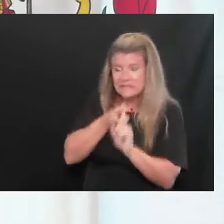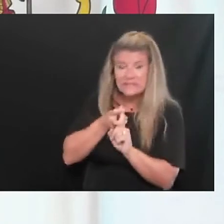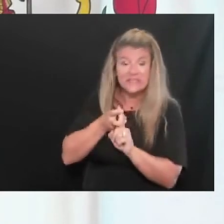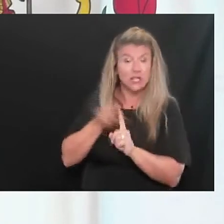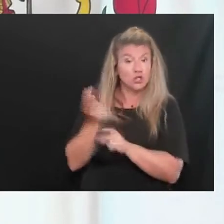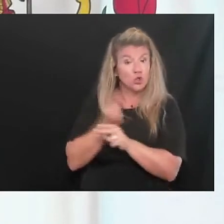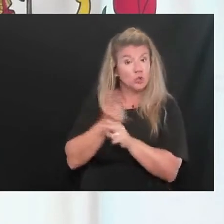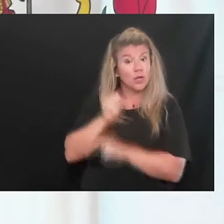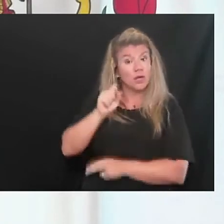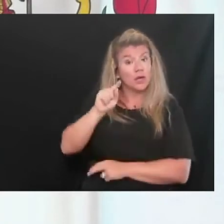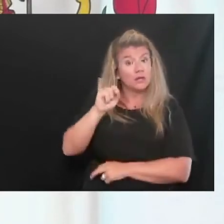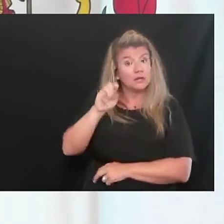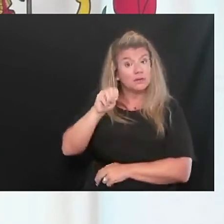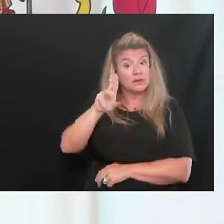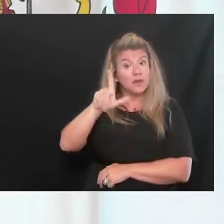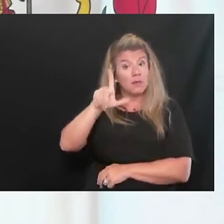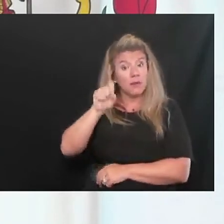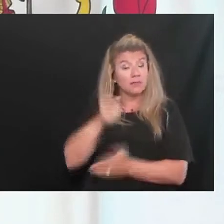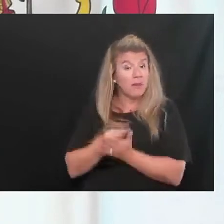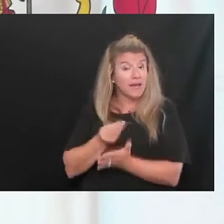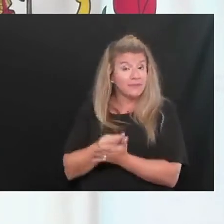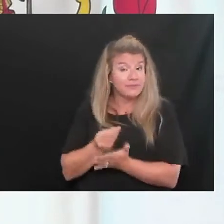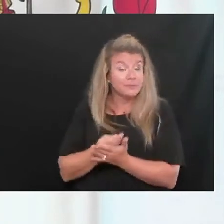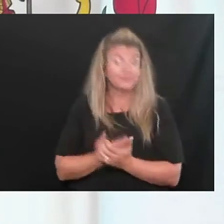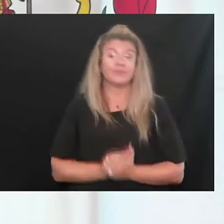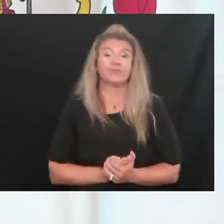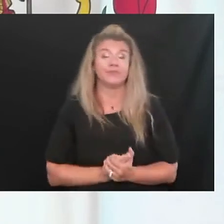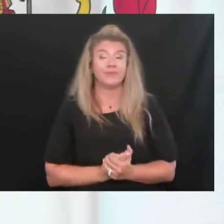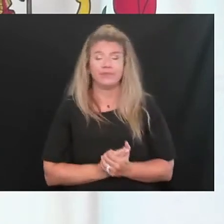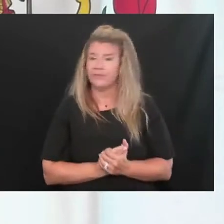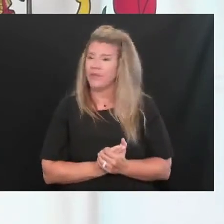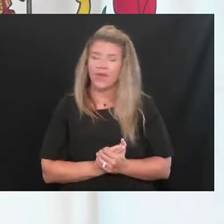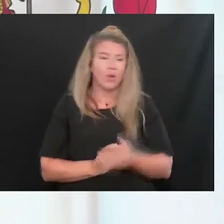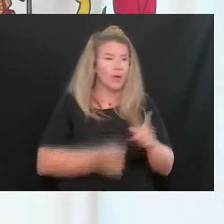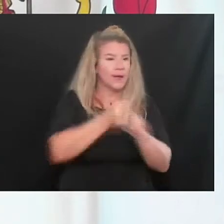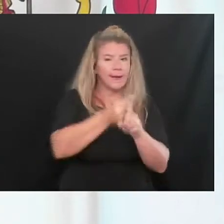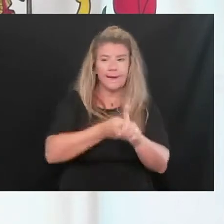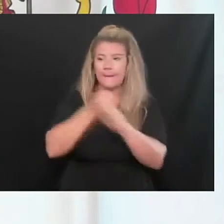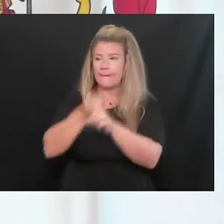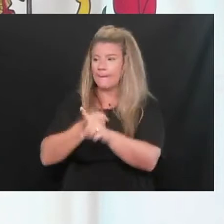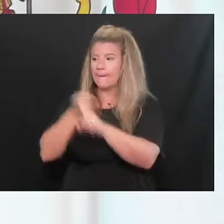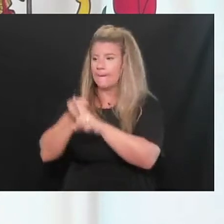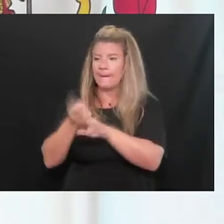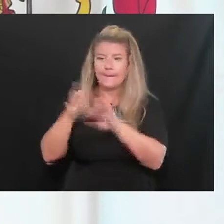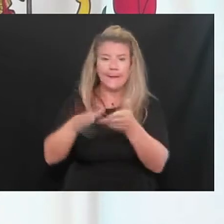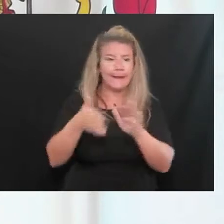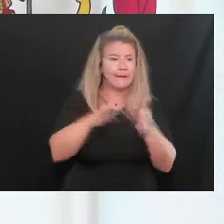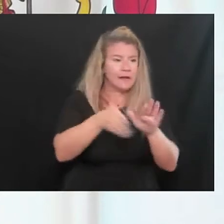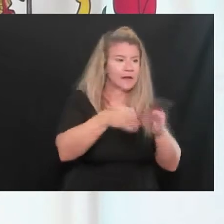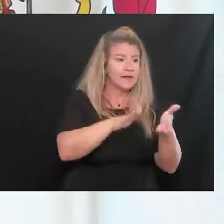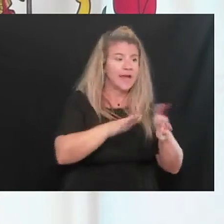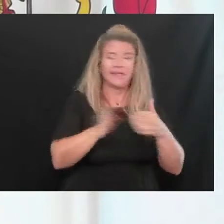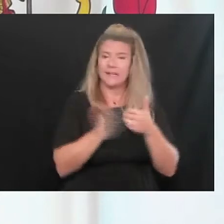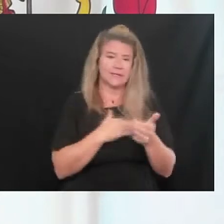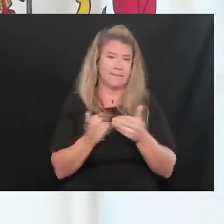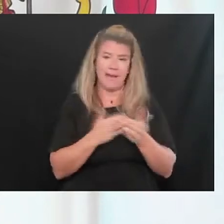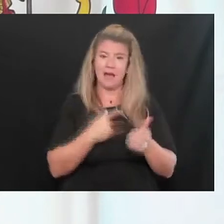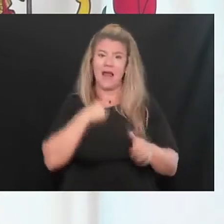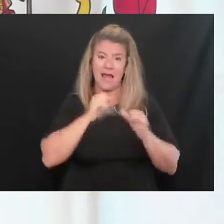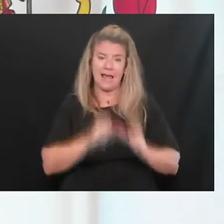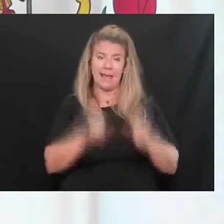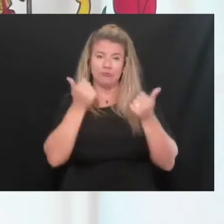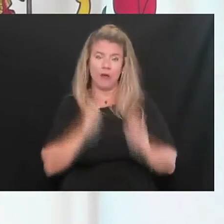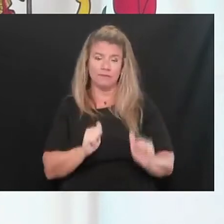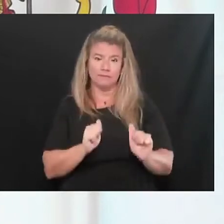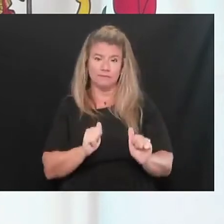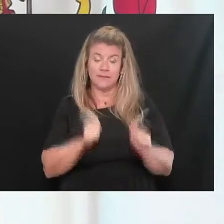dollars, you know, and we hit so many dead ends, but it doesn't matter. We just keep trying. We just keep